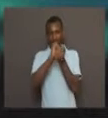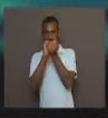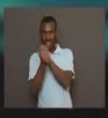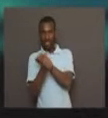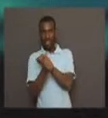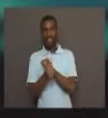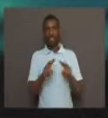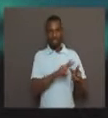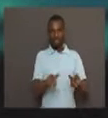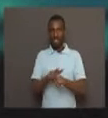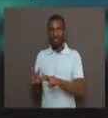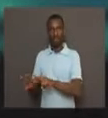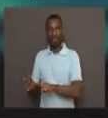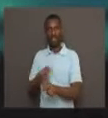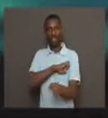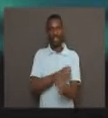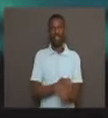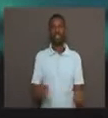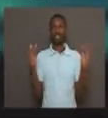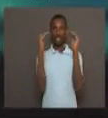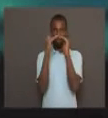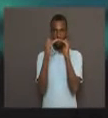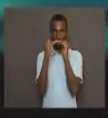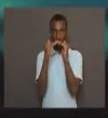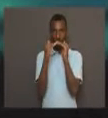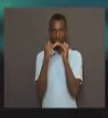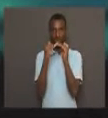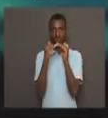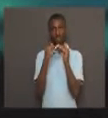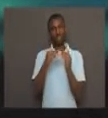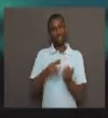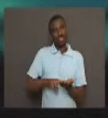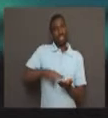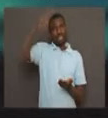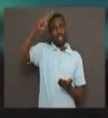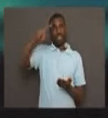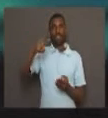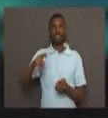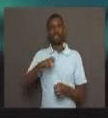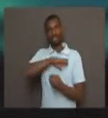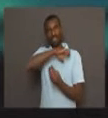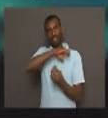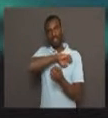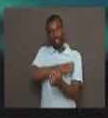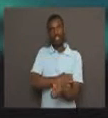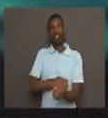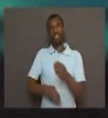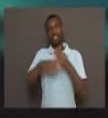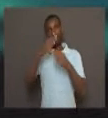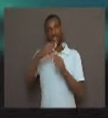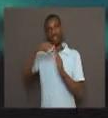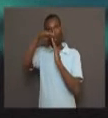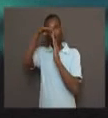in variable energy is equal to the higher energy level minus